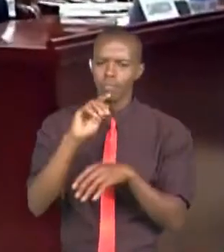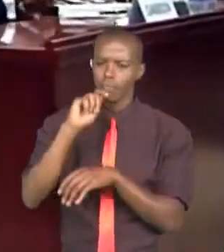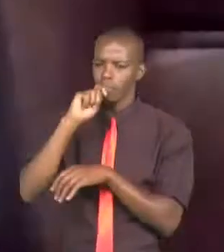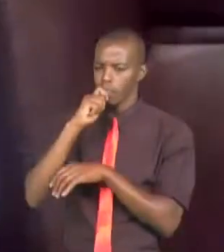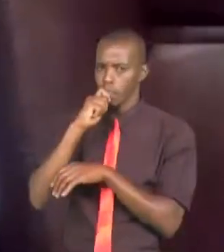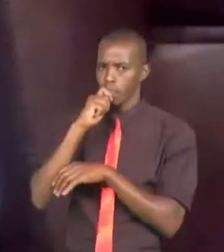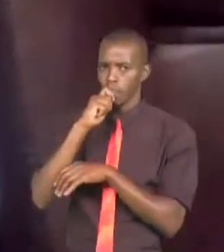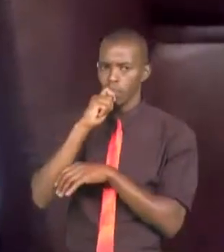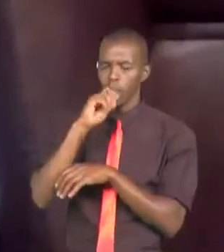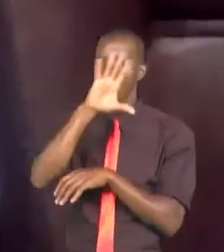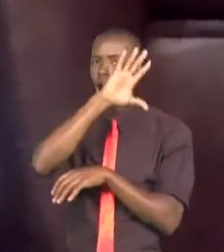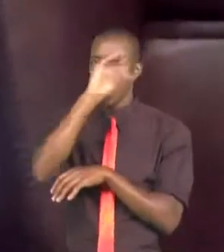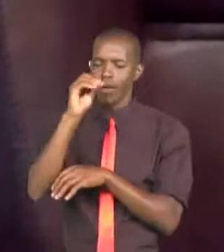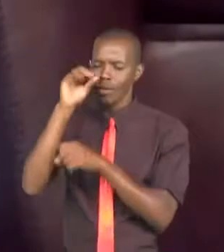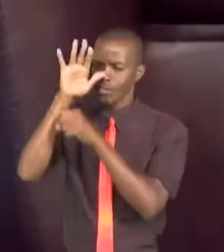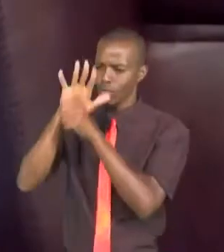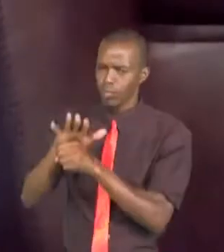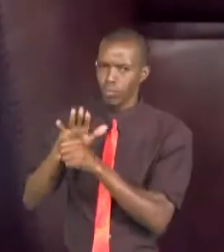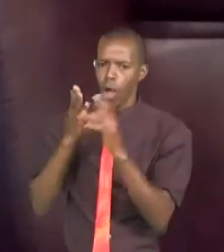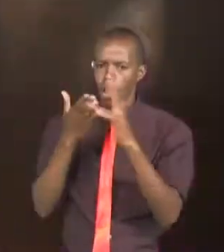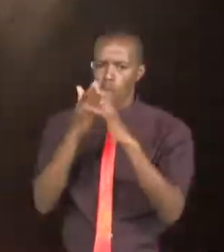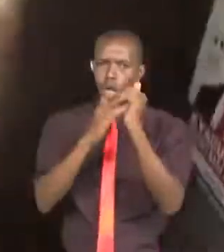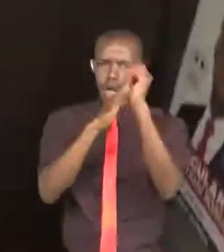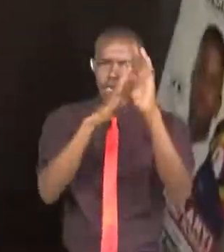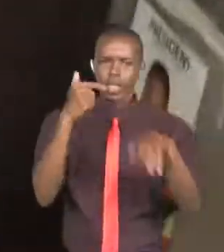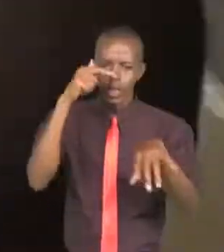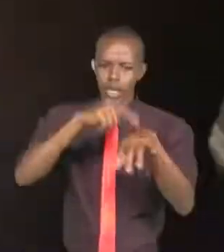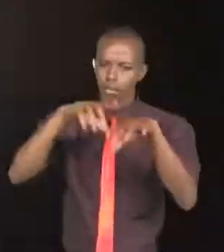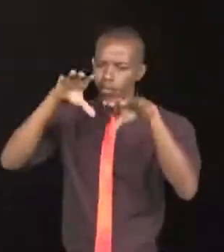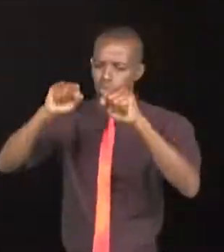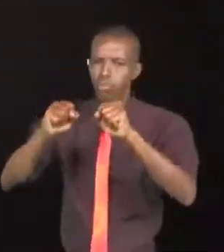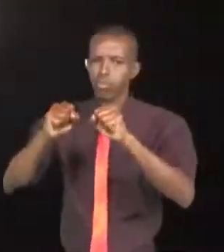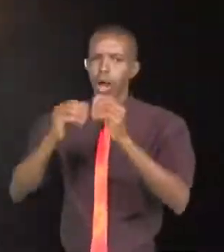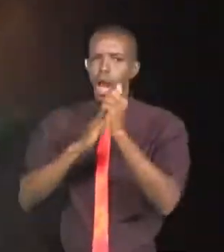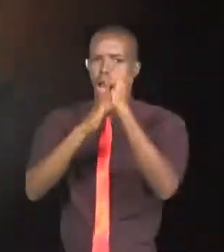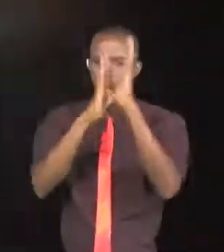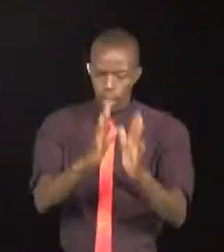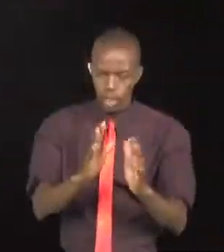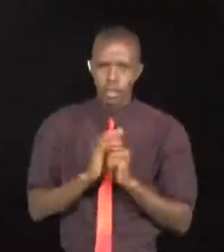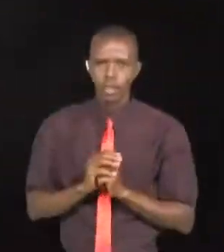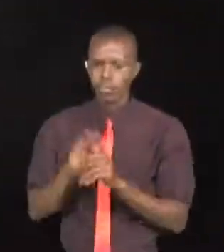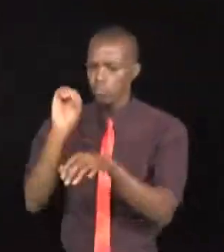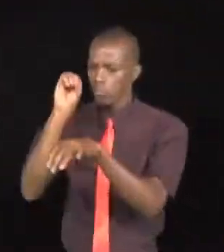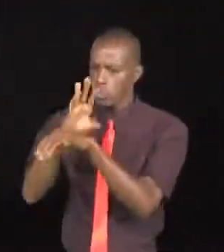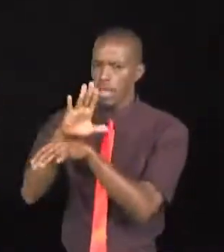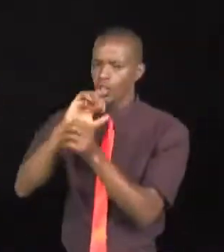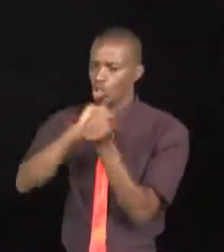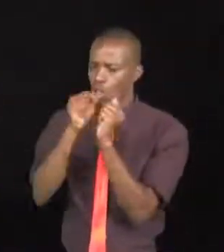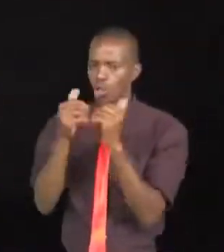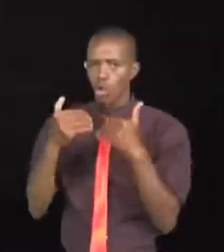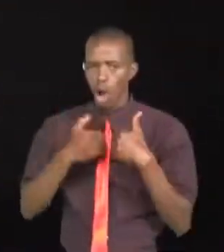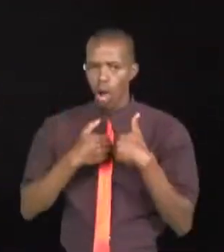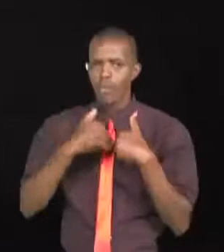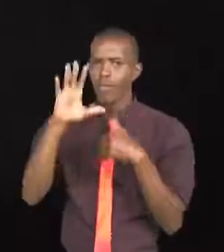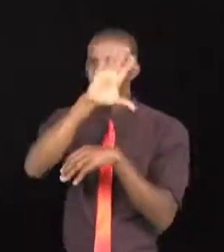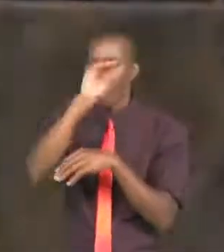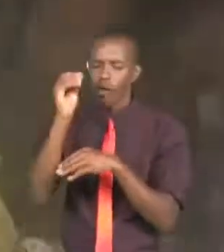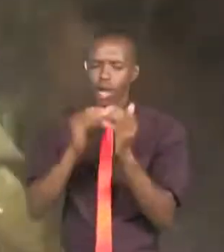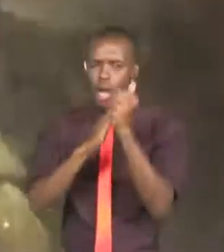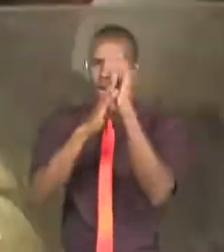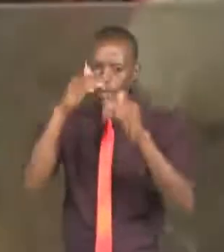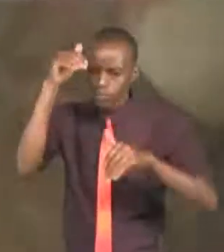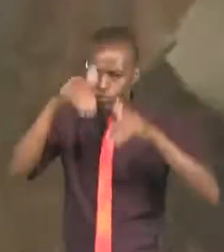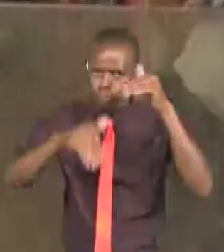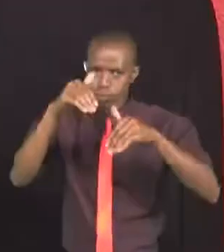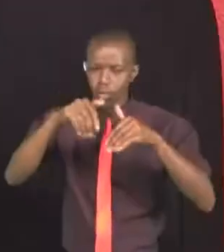of Africans being oppressed by their leaders who cling to power. But youth leaders advise that for there to be a change in Africa, the leaders elected need